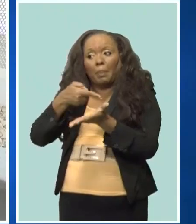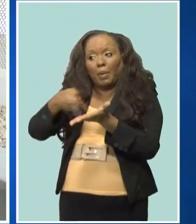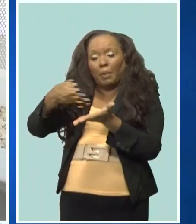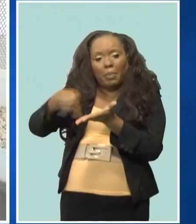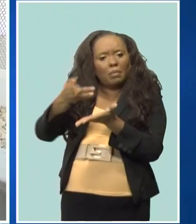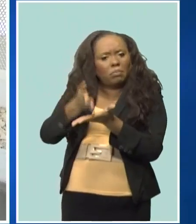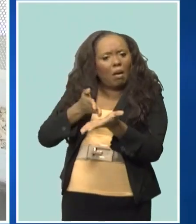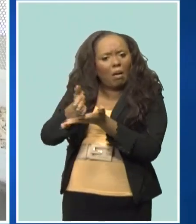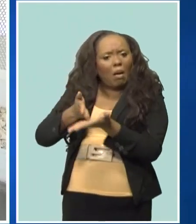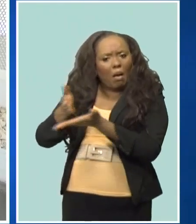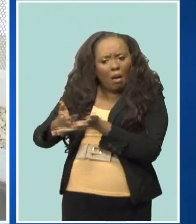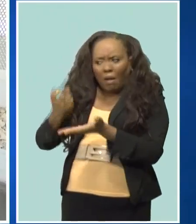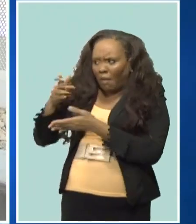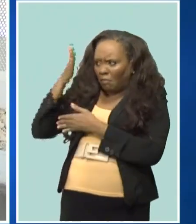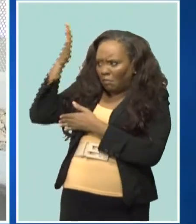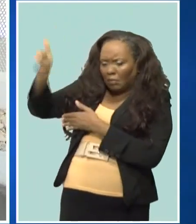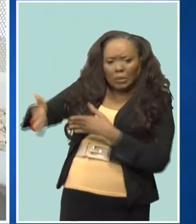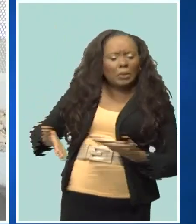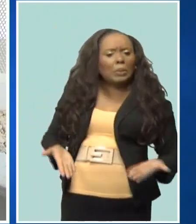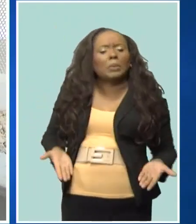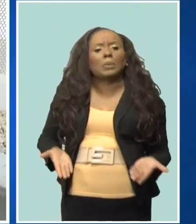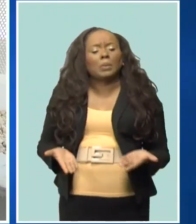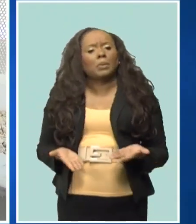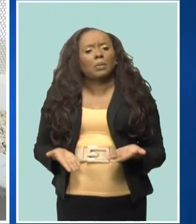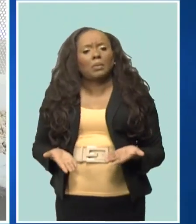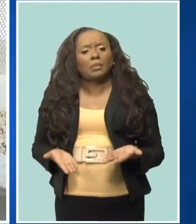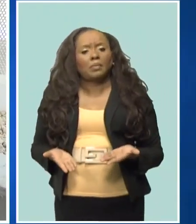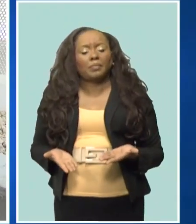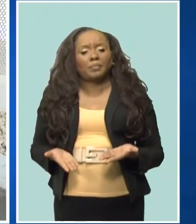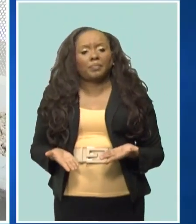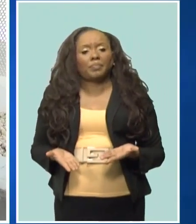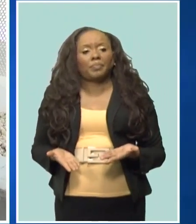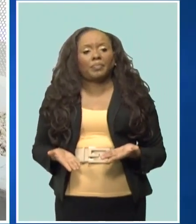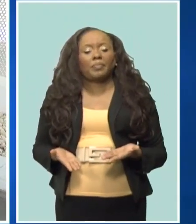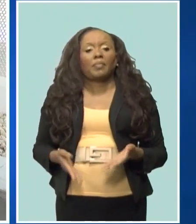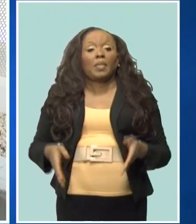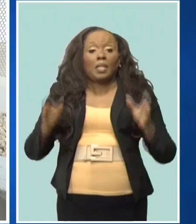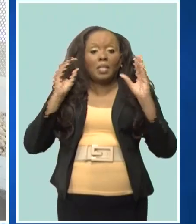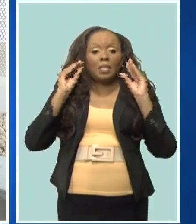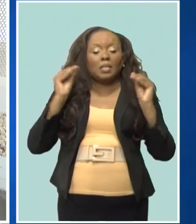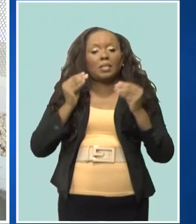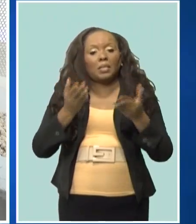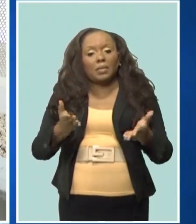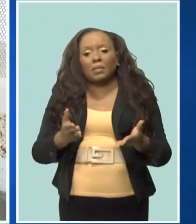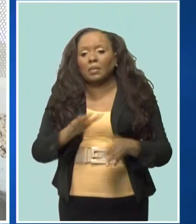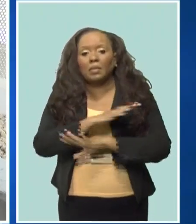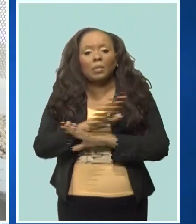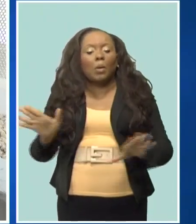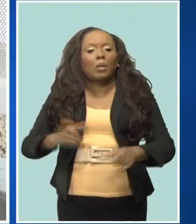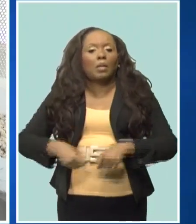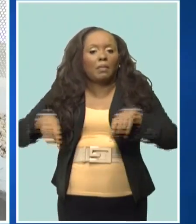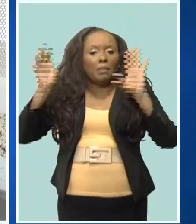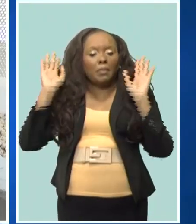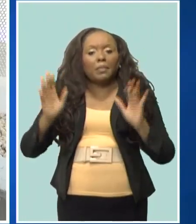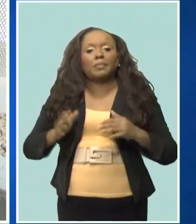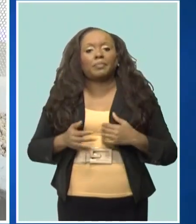for the future ahead of you. And it teaches you not to give up, because, okay, if you're at the age